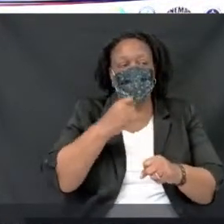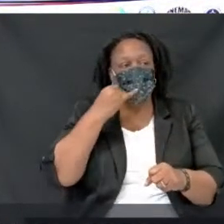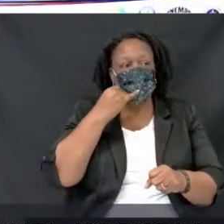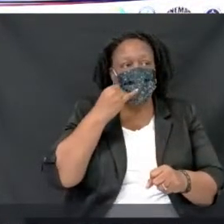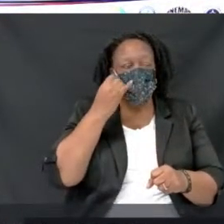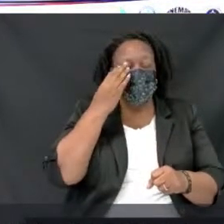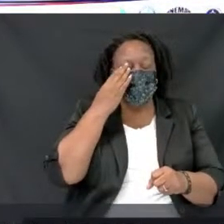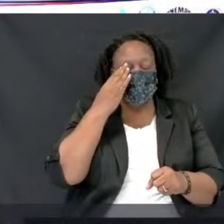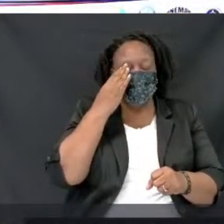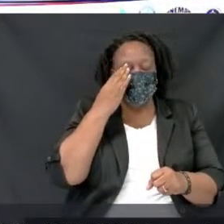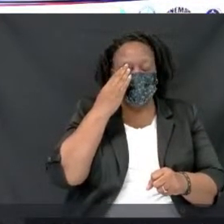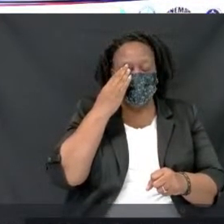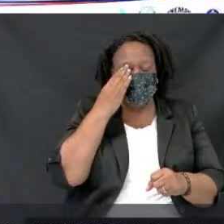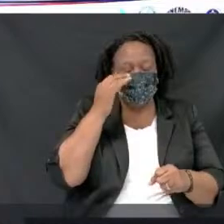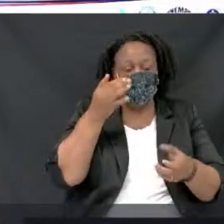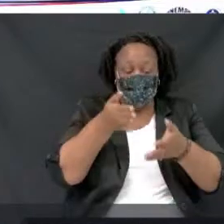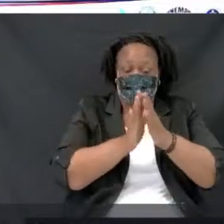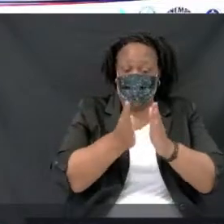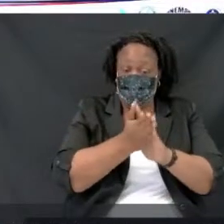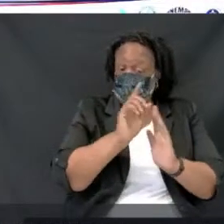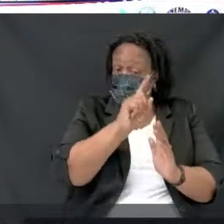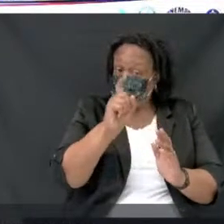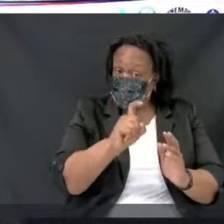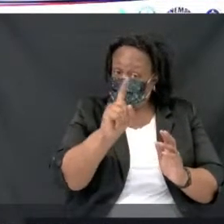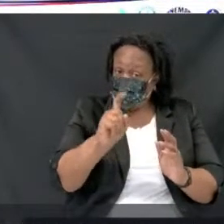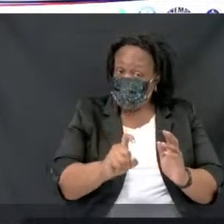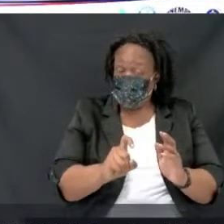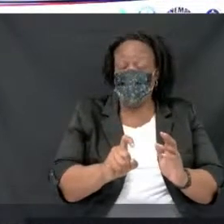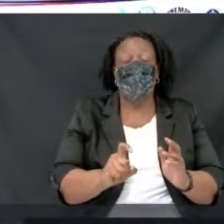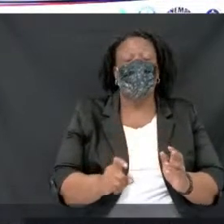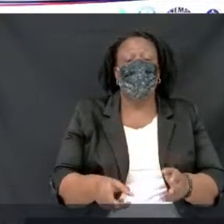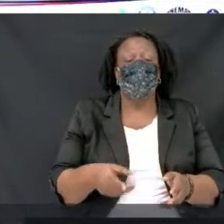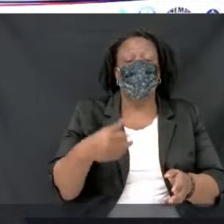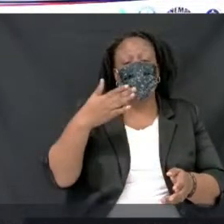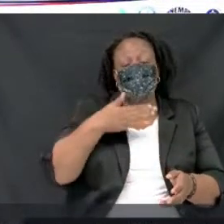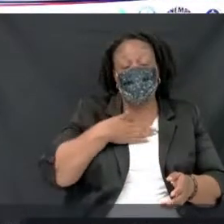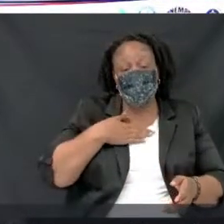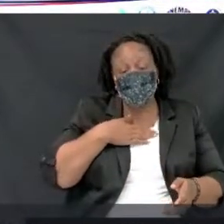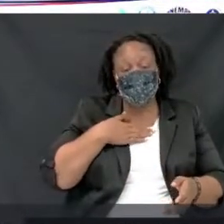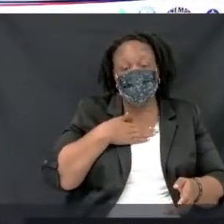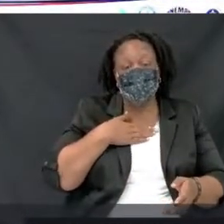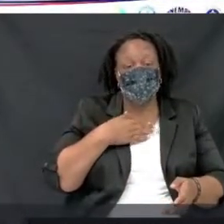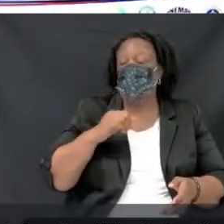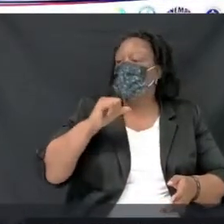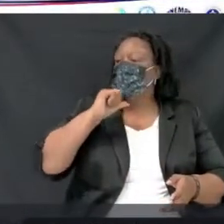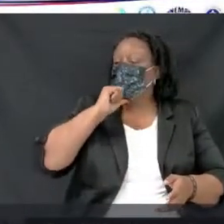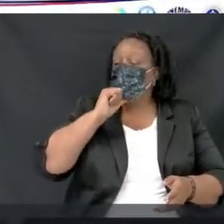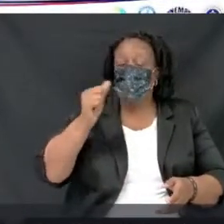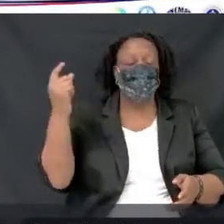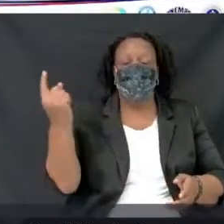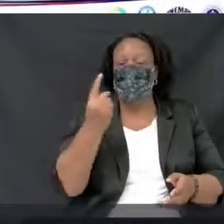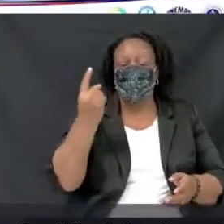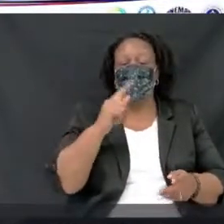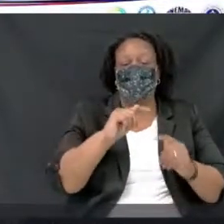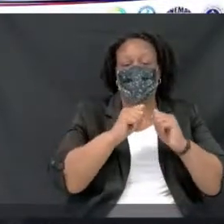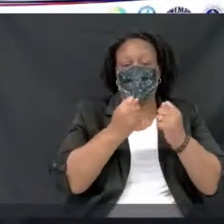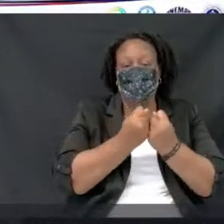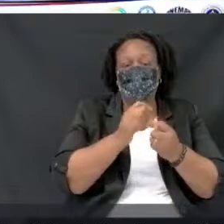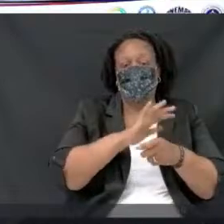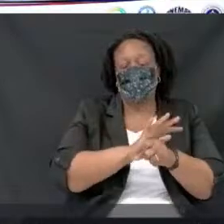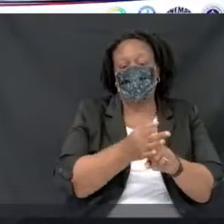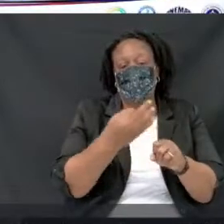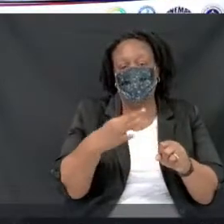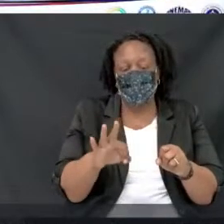by the journalists so that we can bring clarity to some of the concerns raised, not only by the journalists, because they speak, but also